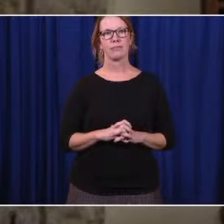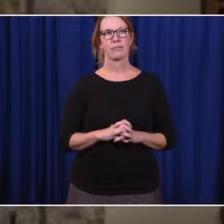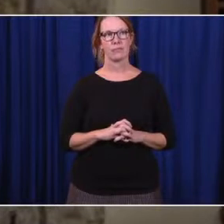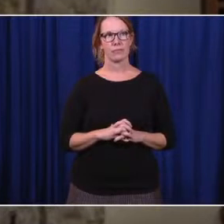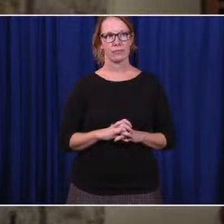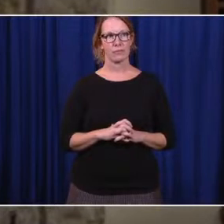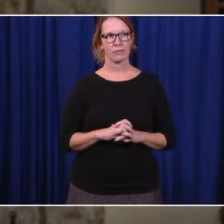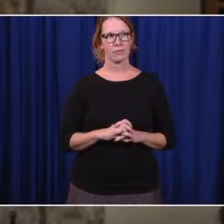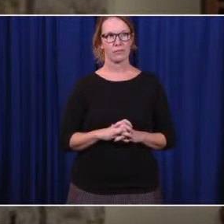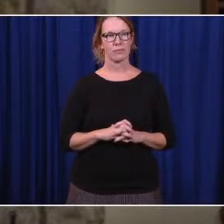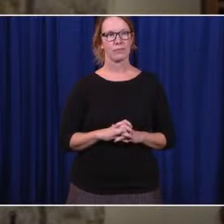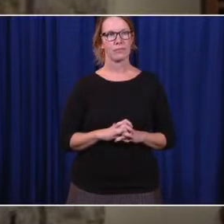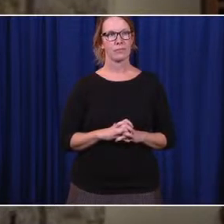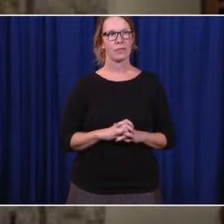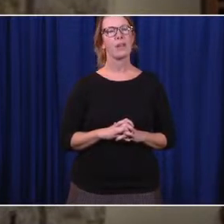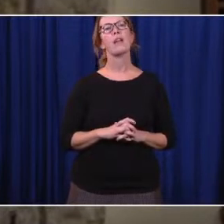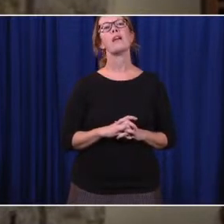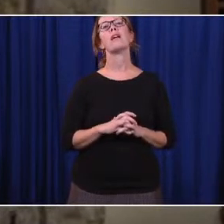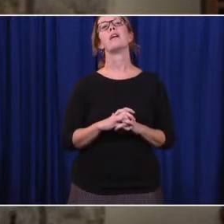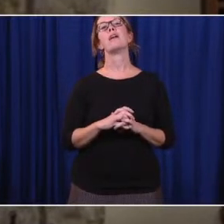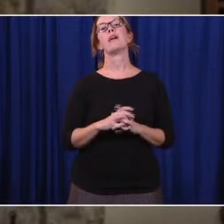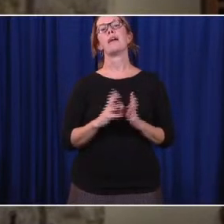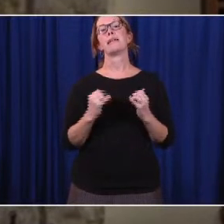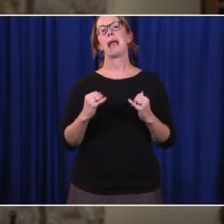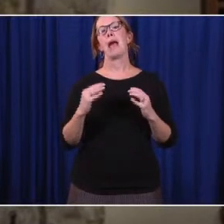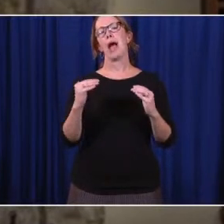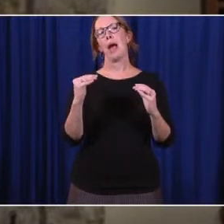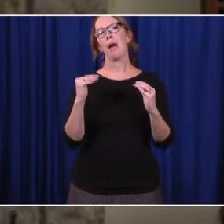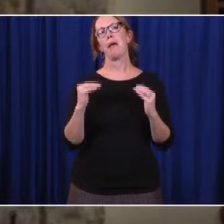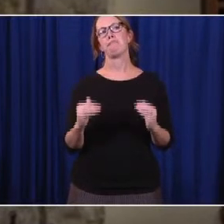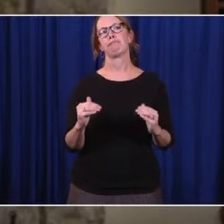we're still, let me go now.